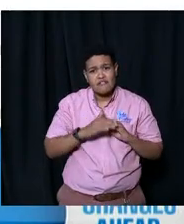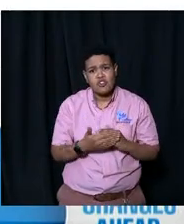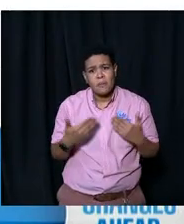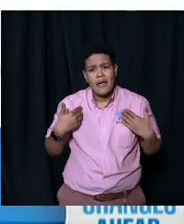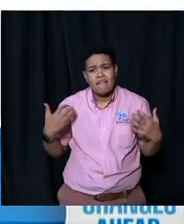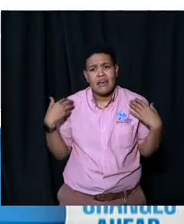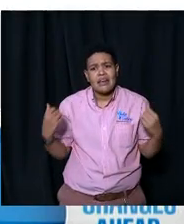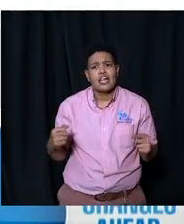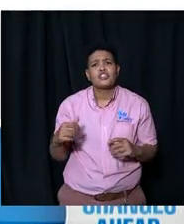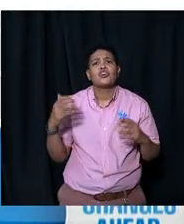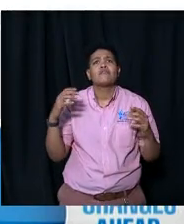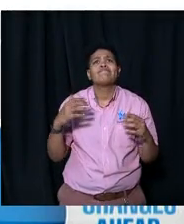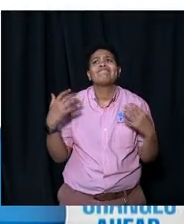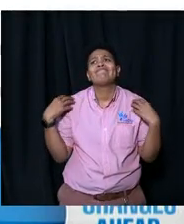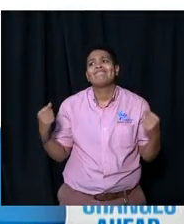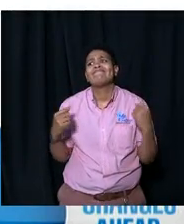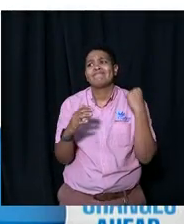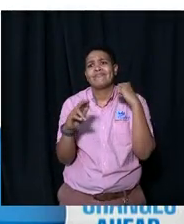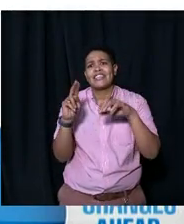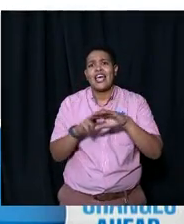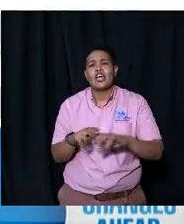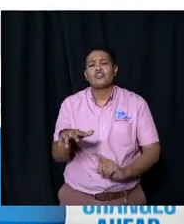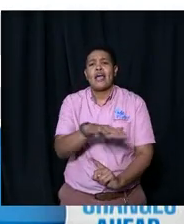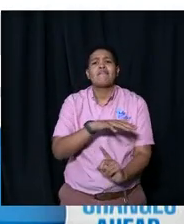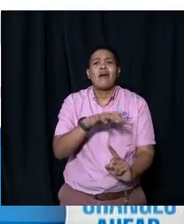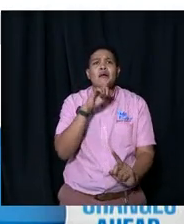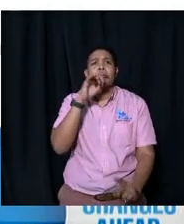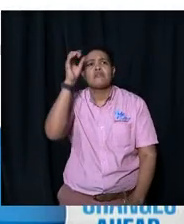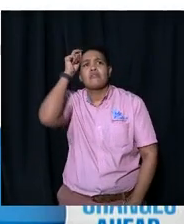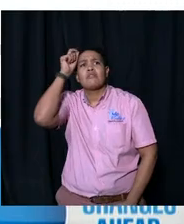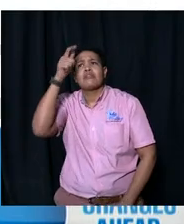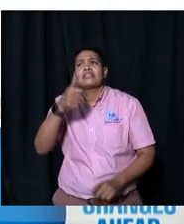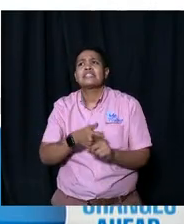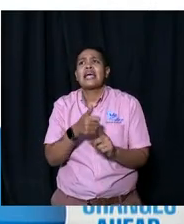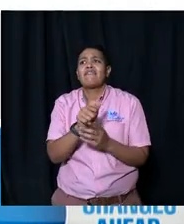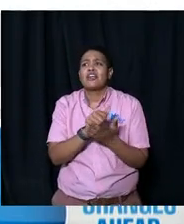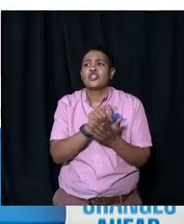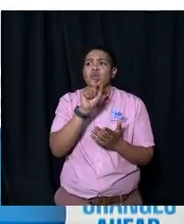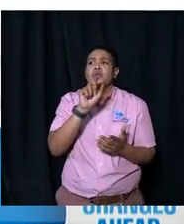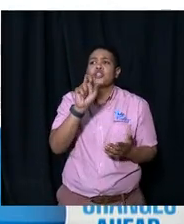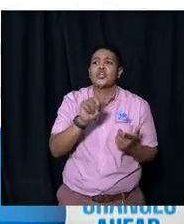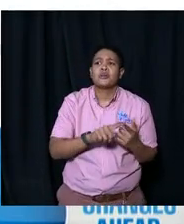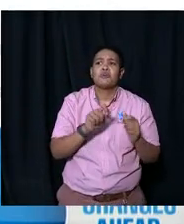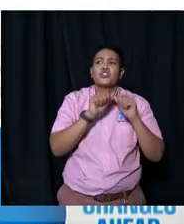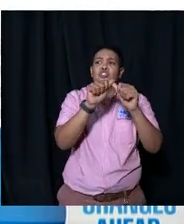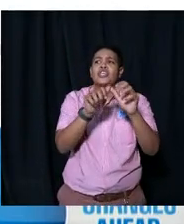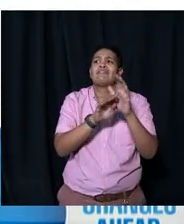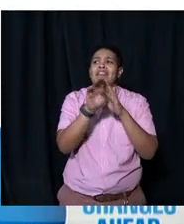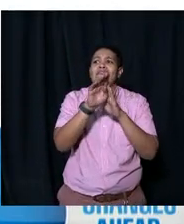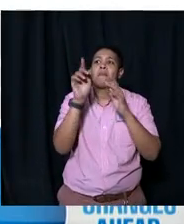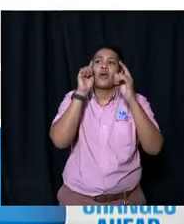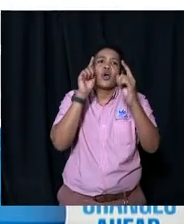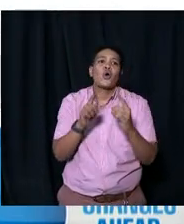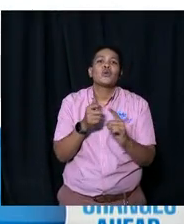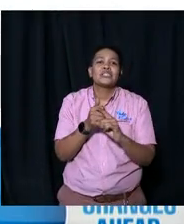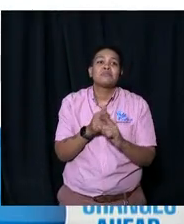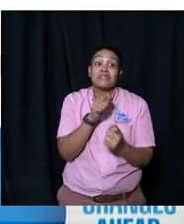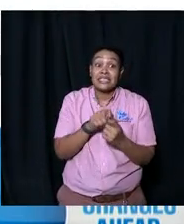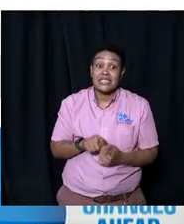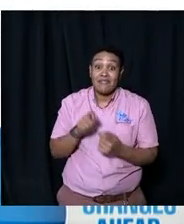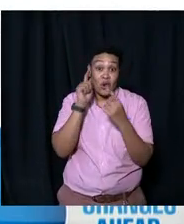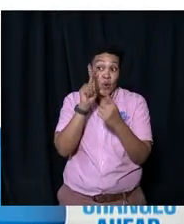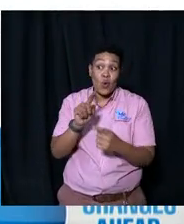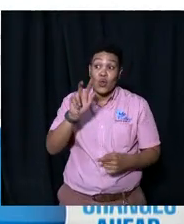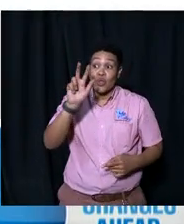healthy natural environment, and takes into account the Agenda 2030 and its Sustainable Development Goals, particularly Goals